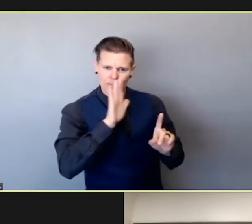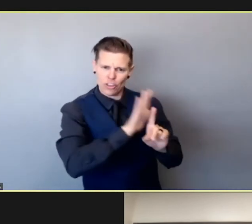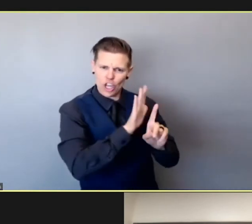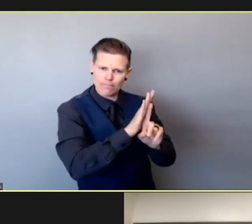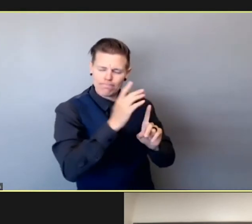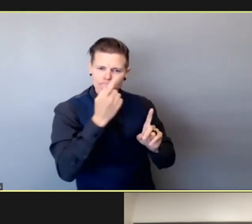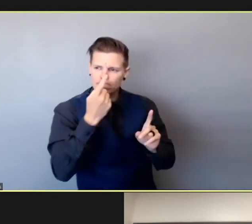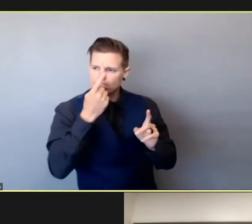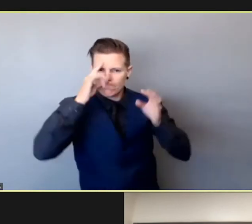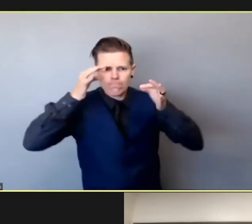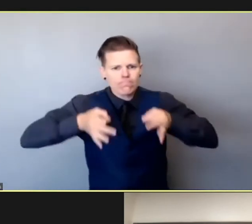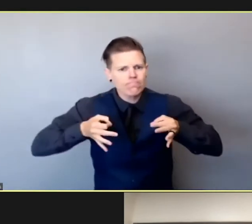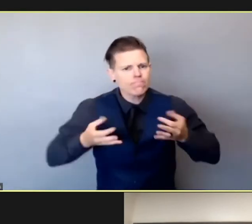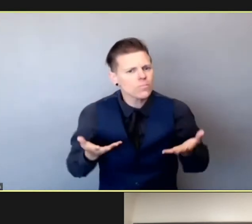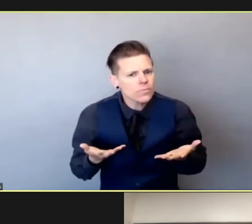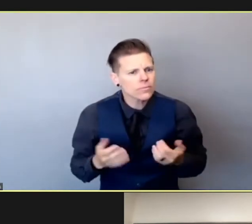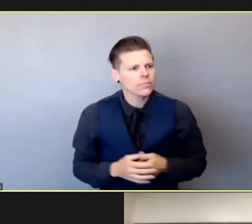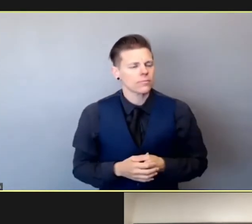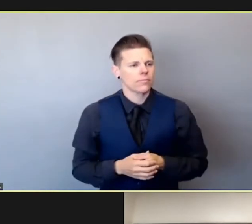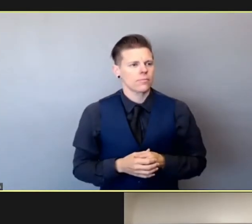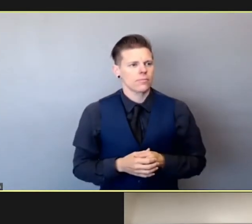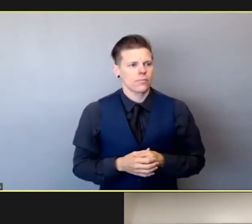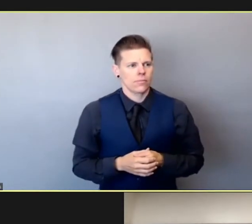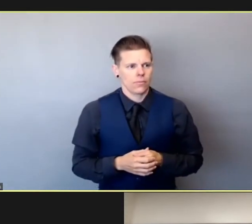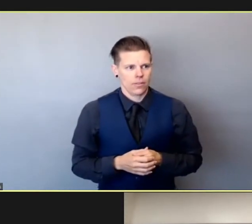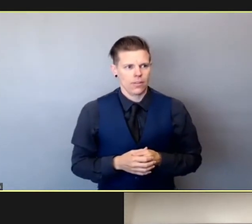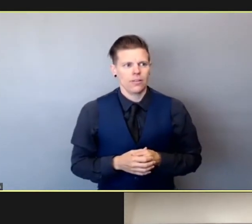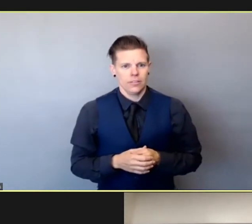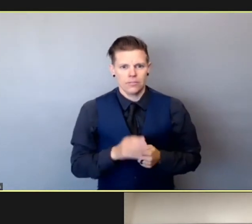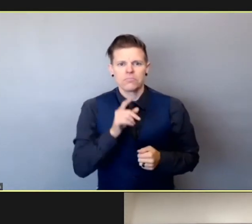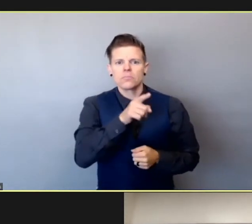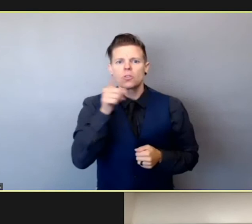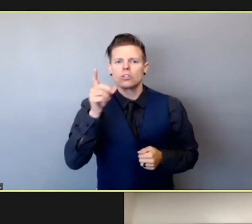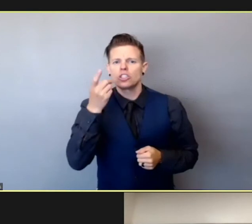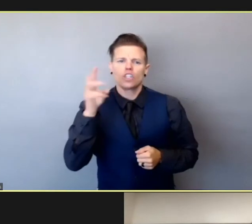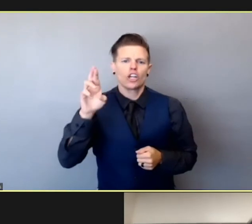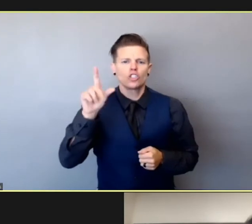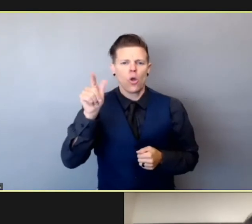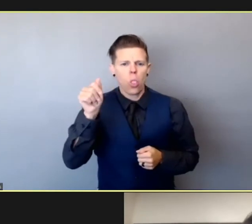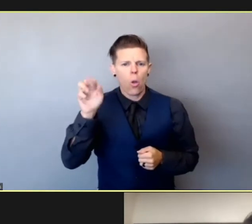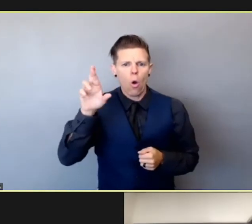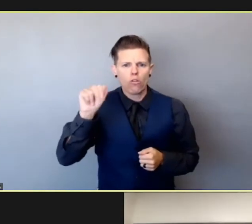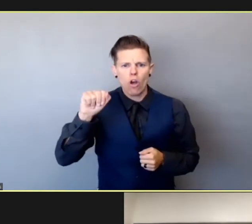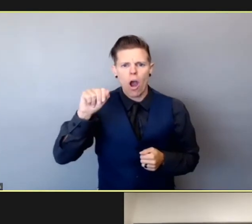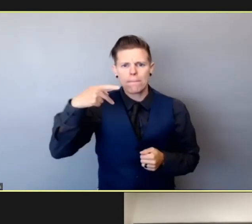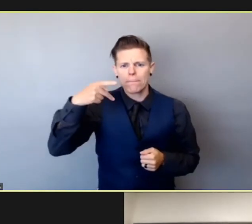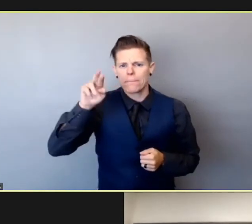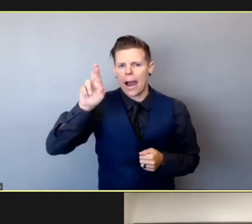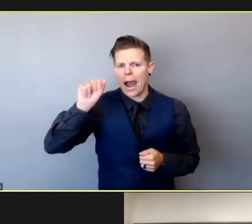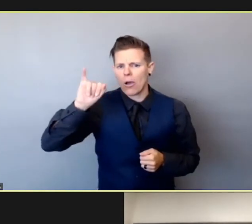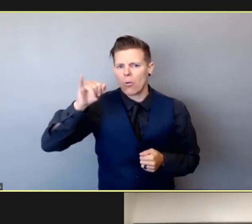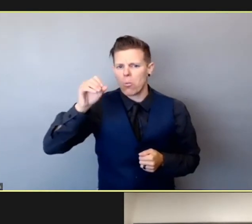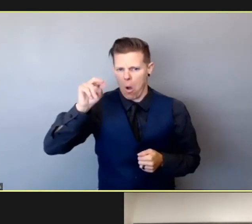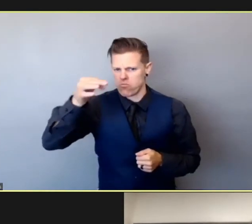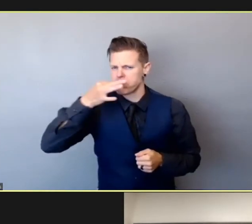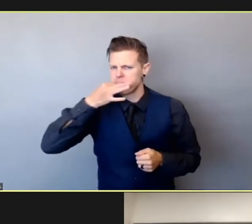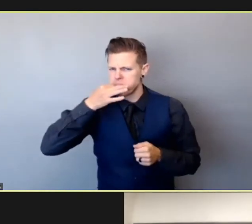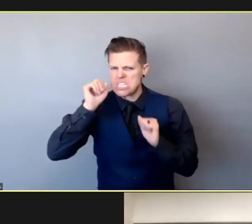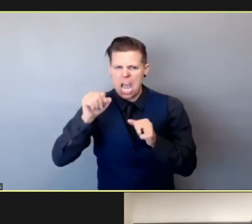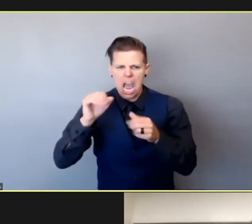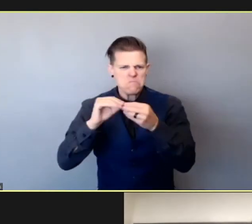I'm going to let Laura start because she's kind of our expert on high risk populations, and I'm going to tell you a story.